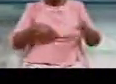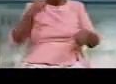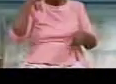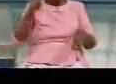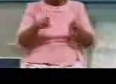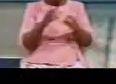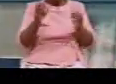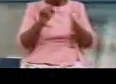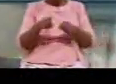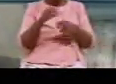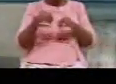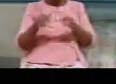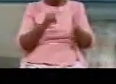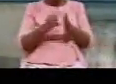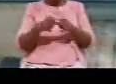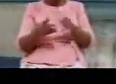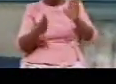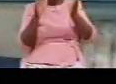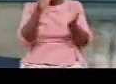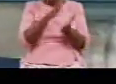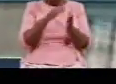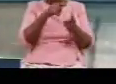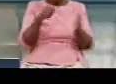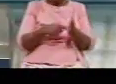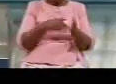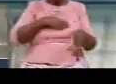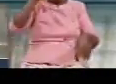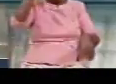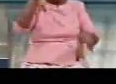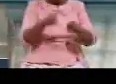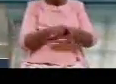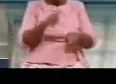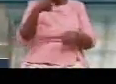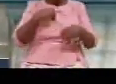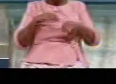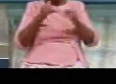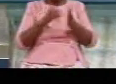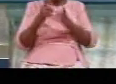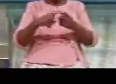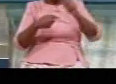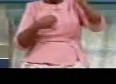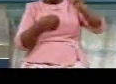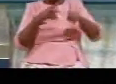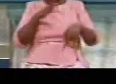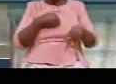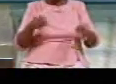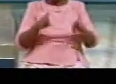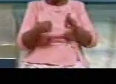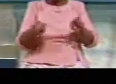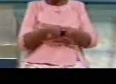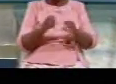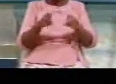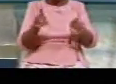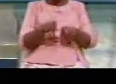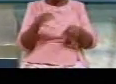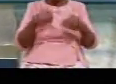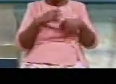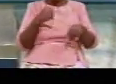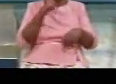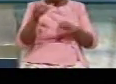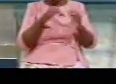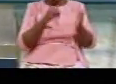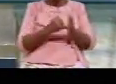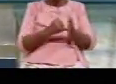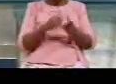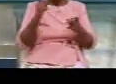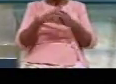my brethren, ye have done it unto me. And for as much as ye have not done it to the least of one of these